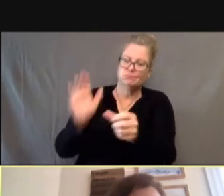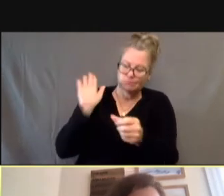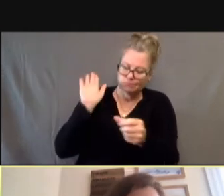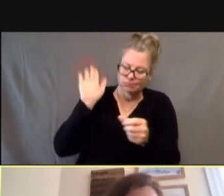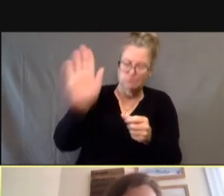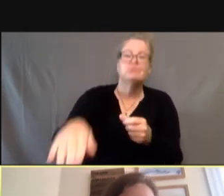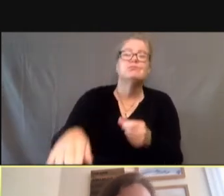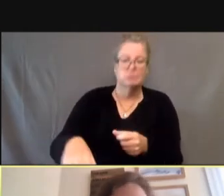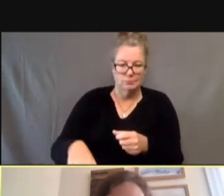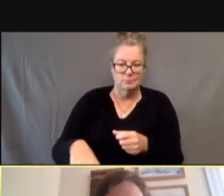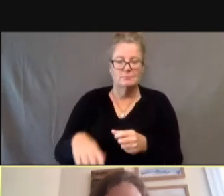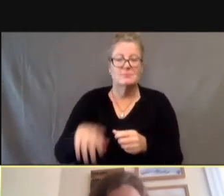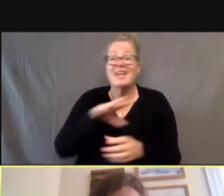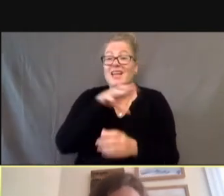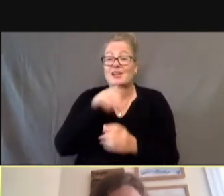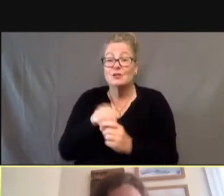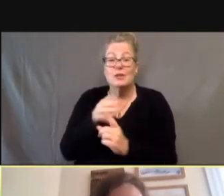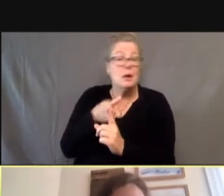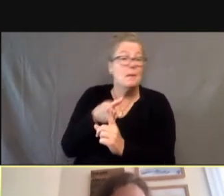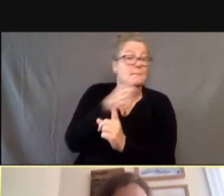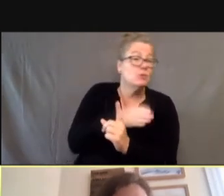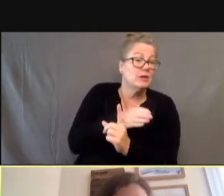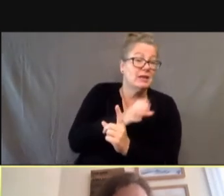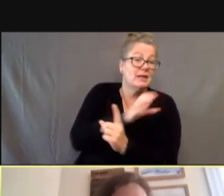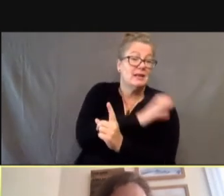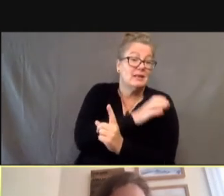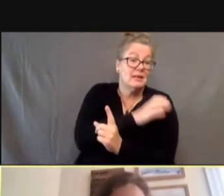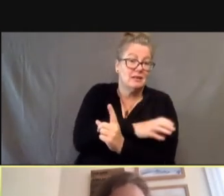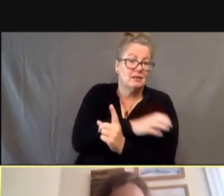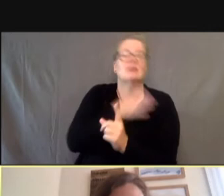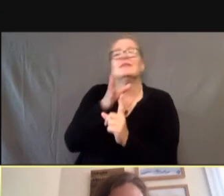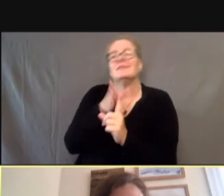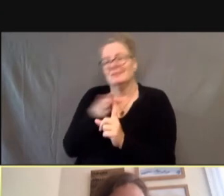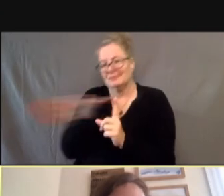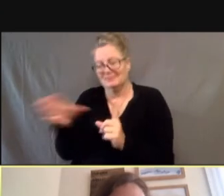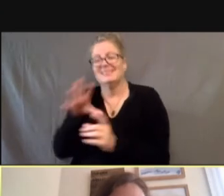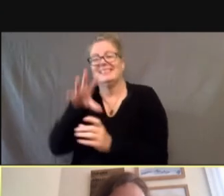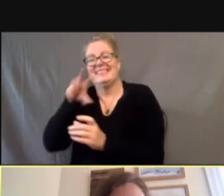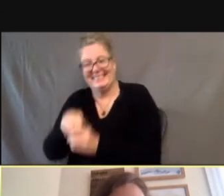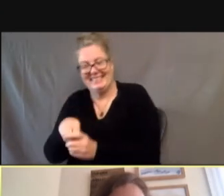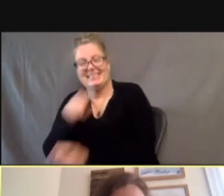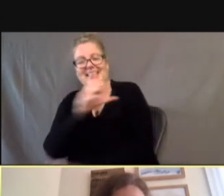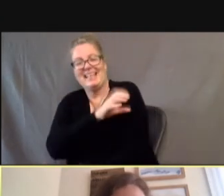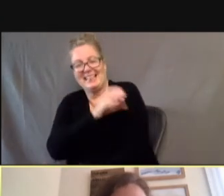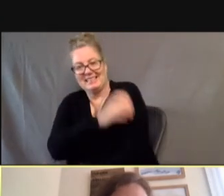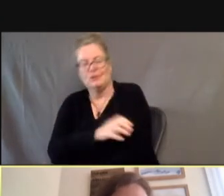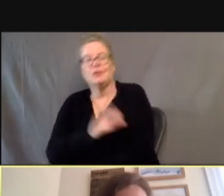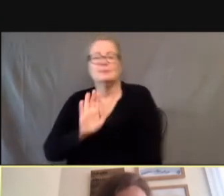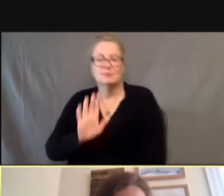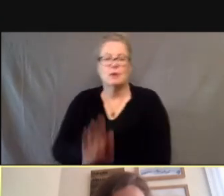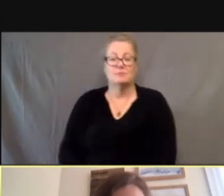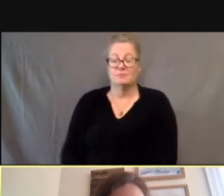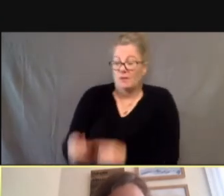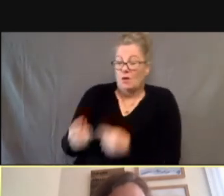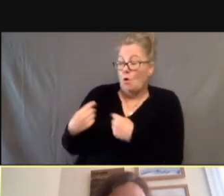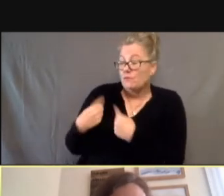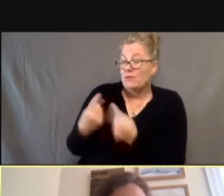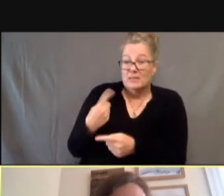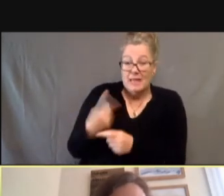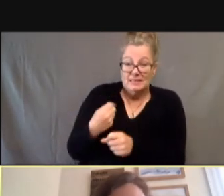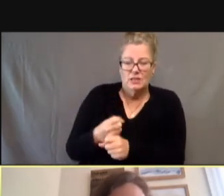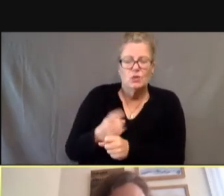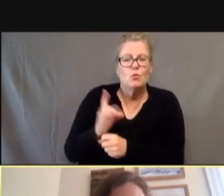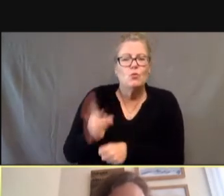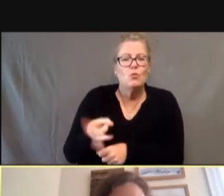the preclinical and the clinical. And over the course of the last year, we've been able to make more progress than I would have